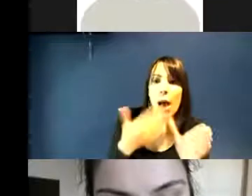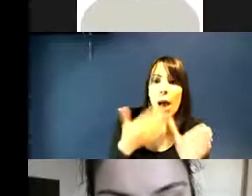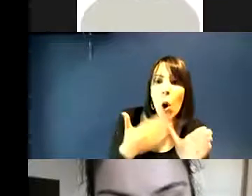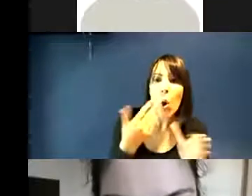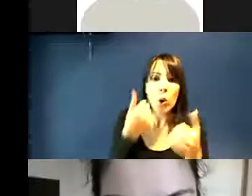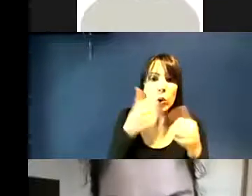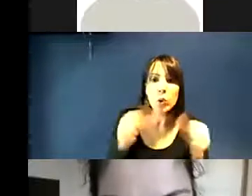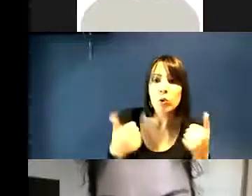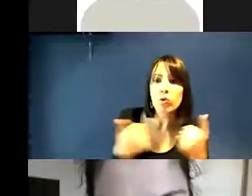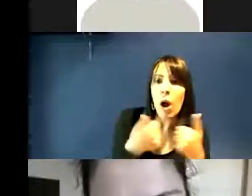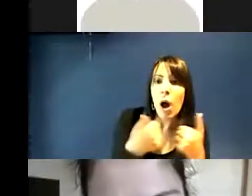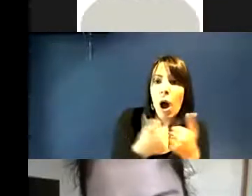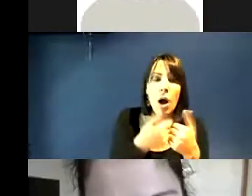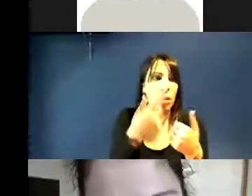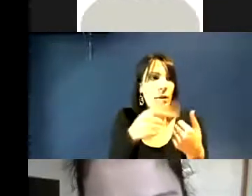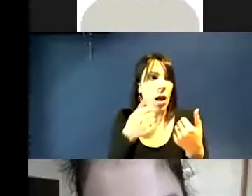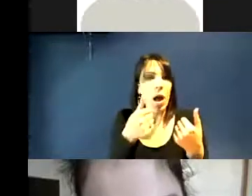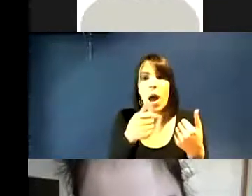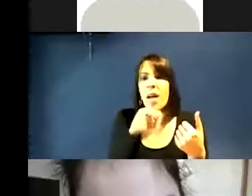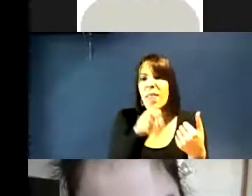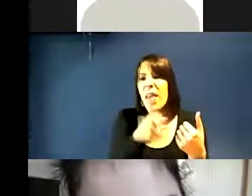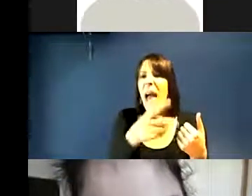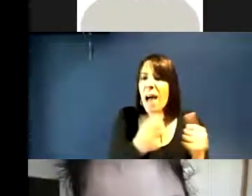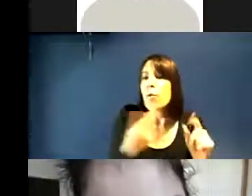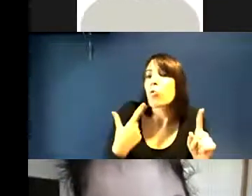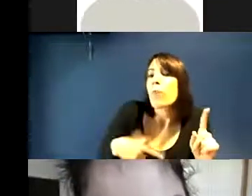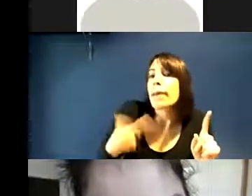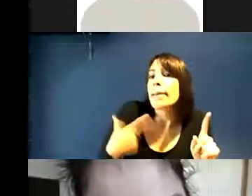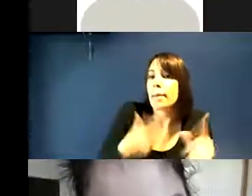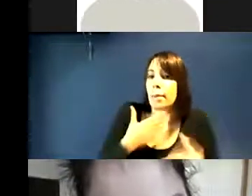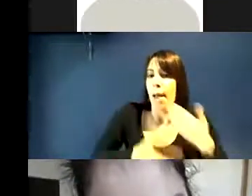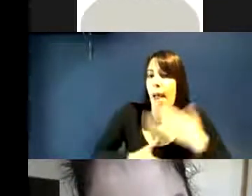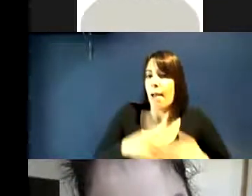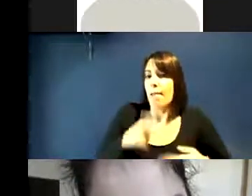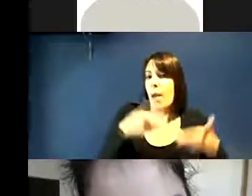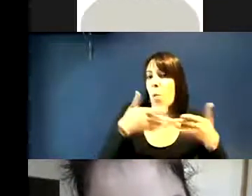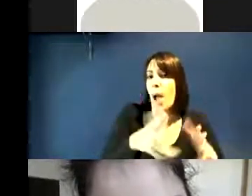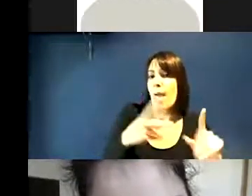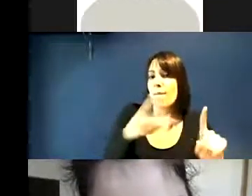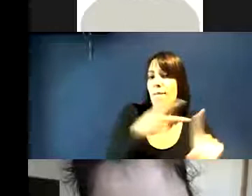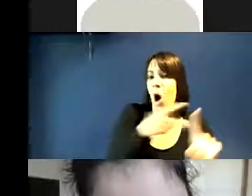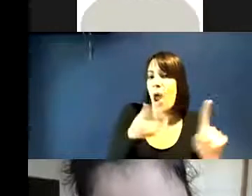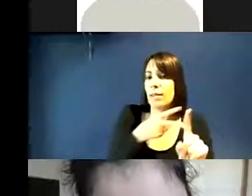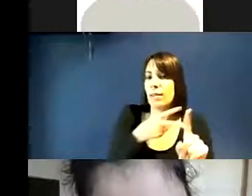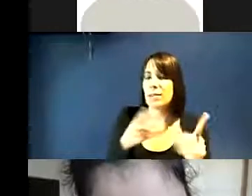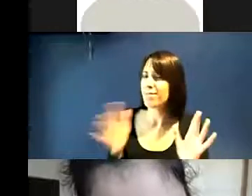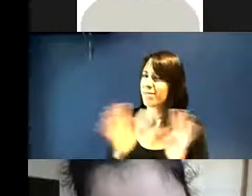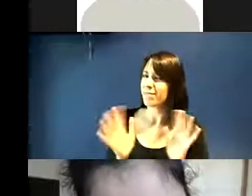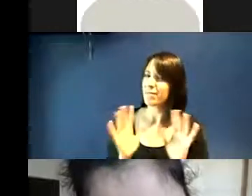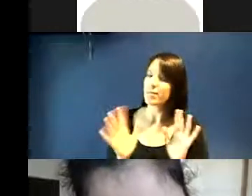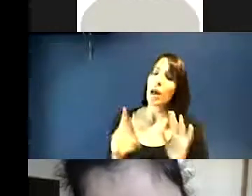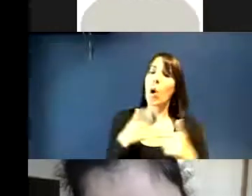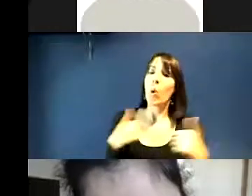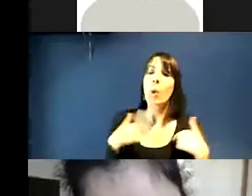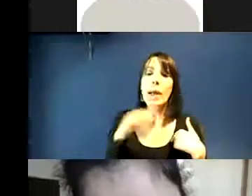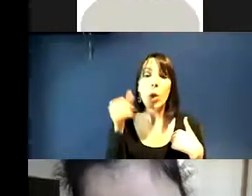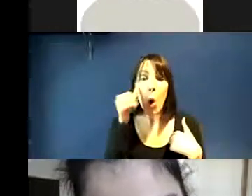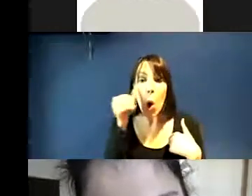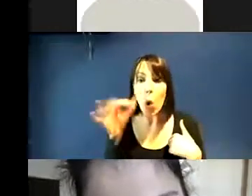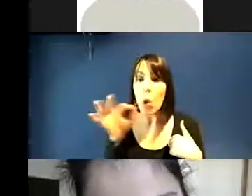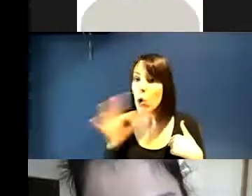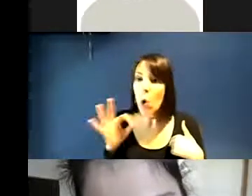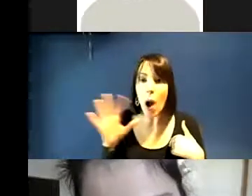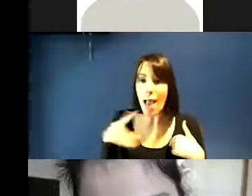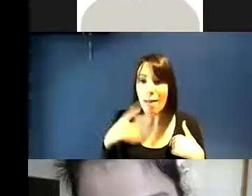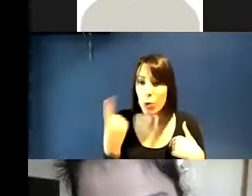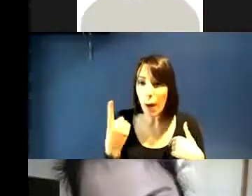for the perpetrator's behaviour. We know that not all perpetrators use drugs or alcohol, and by